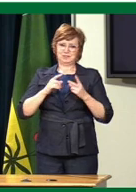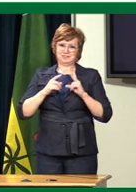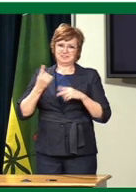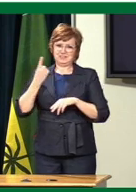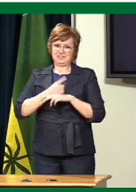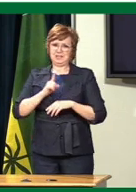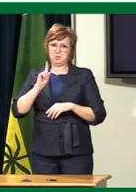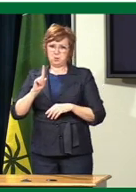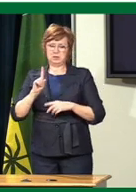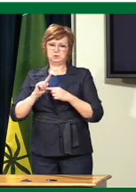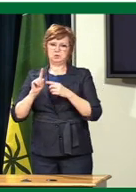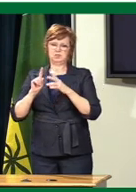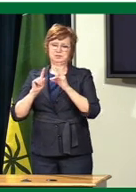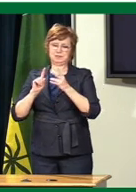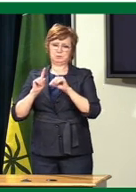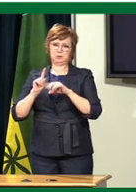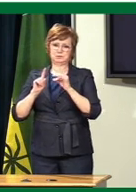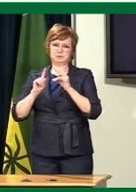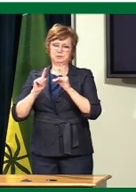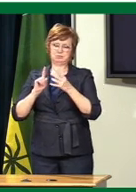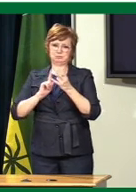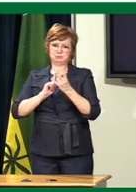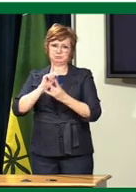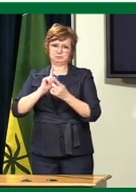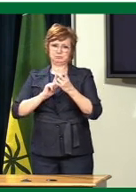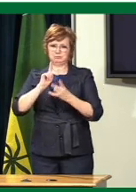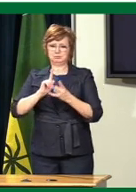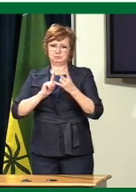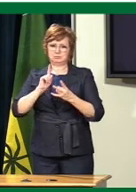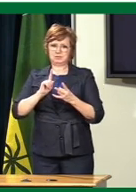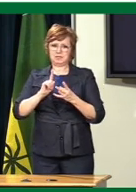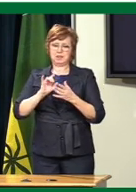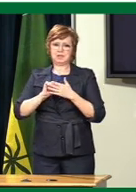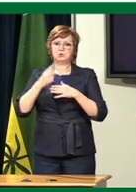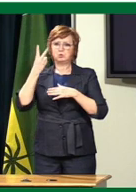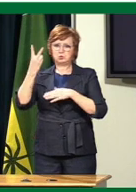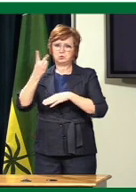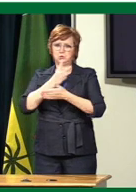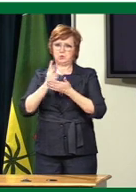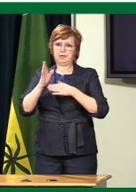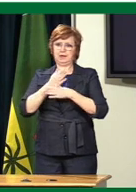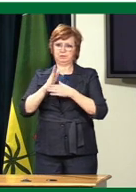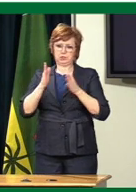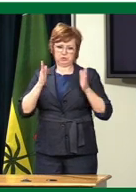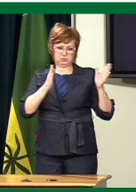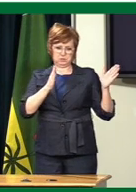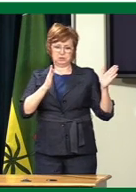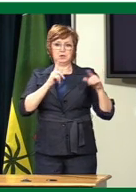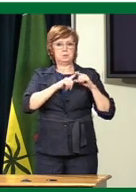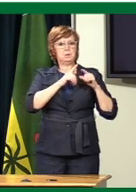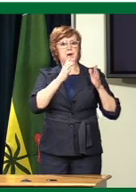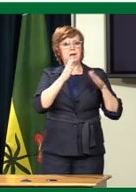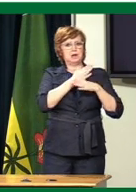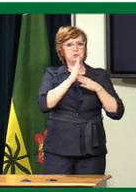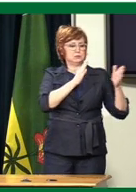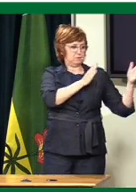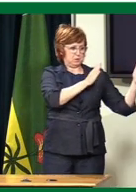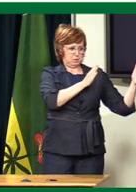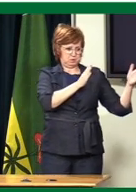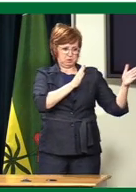seeing is 7.7. So the 2-week rolling average preceding was 8.5. So it's not an 11